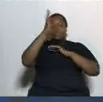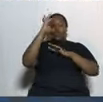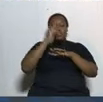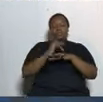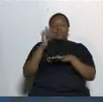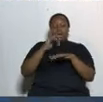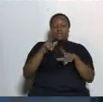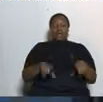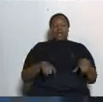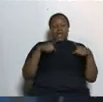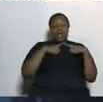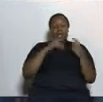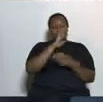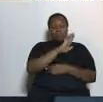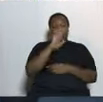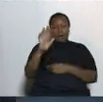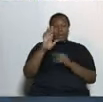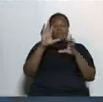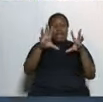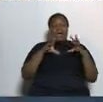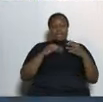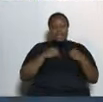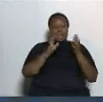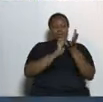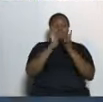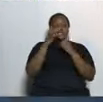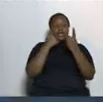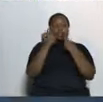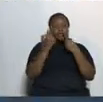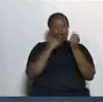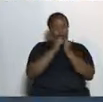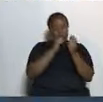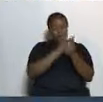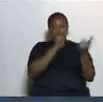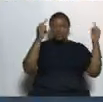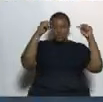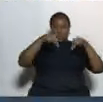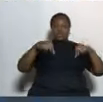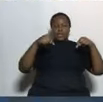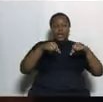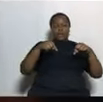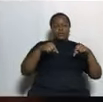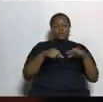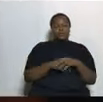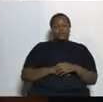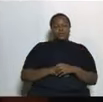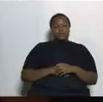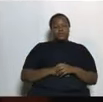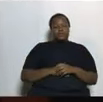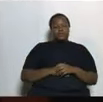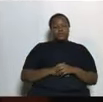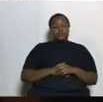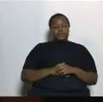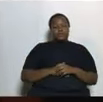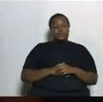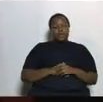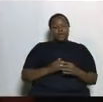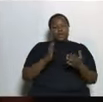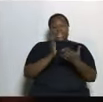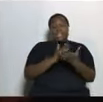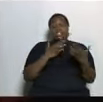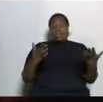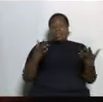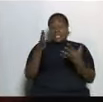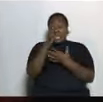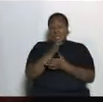Bwana uguse moyo wako. Let Jesus speak to you tonight. Acha Yesu aseme na wewe usiku wa leo. If something is holding you back, you Je,